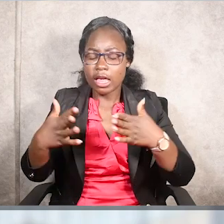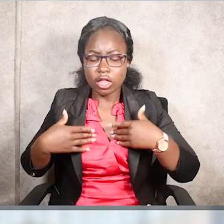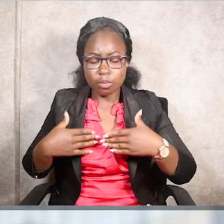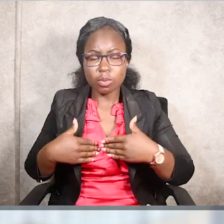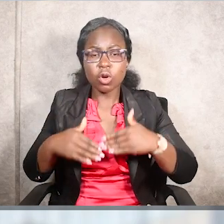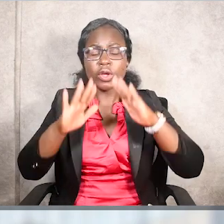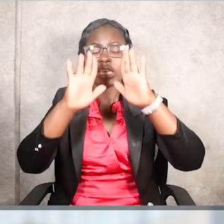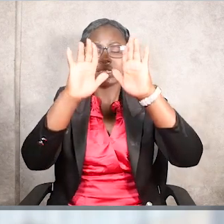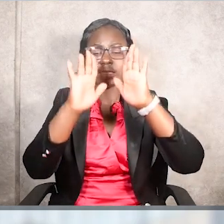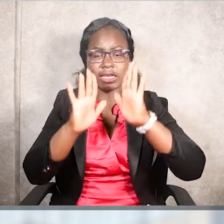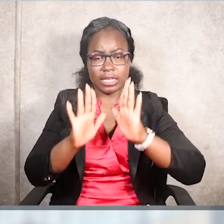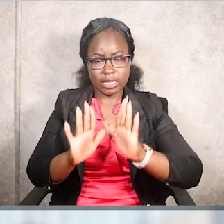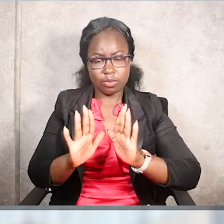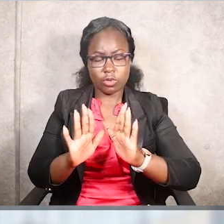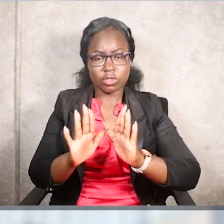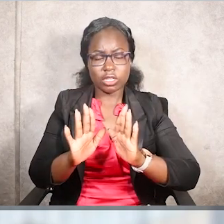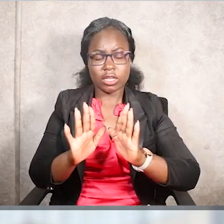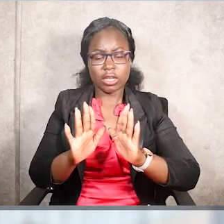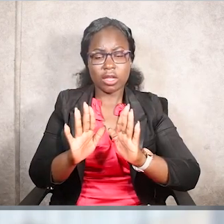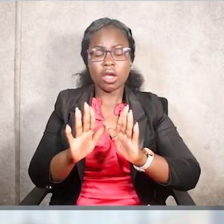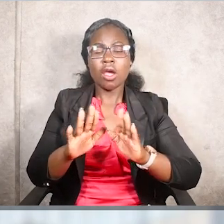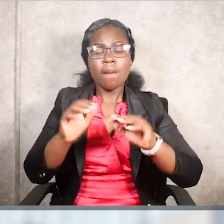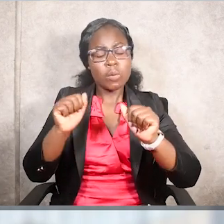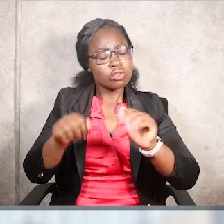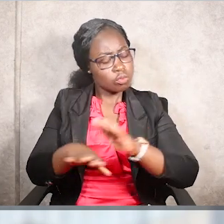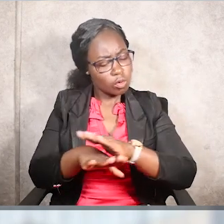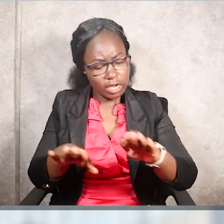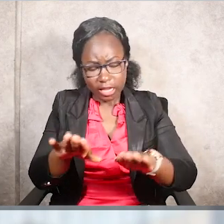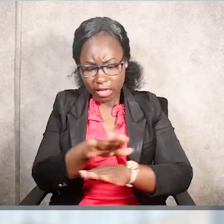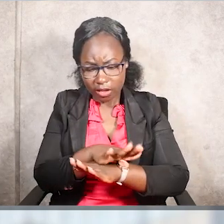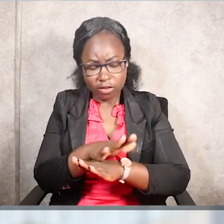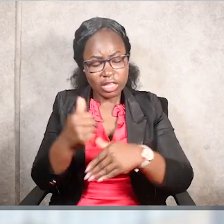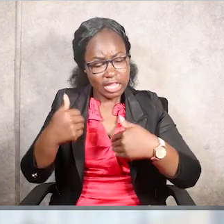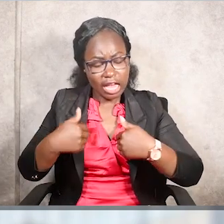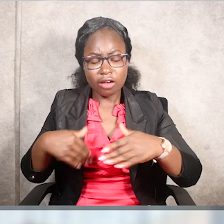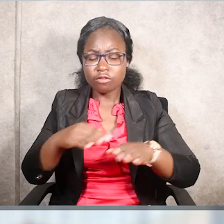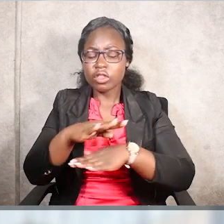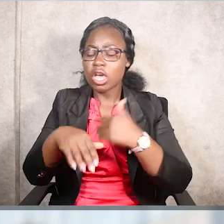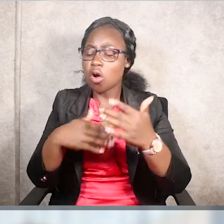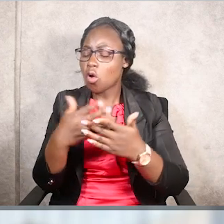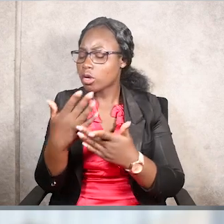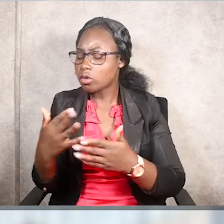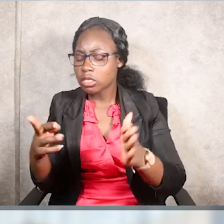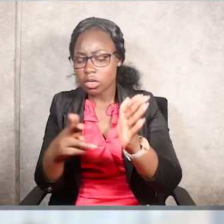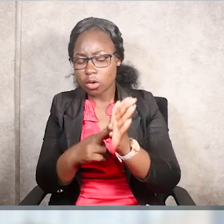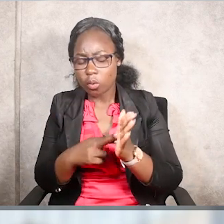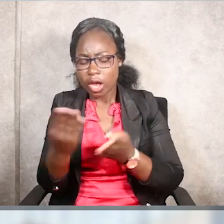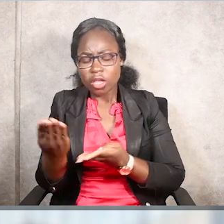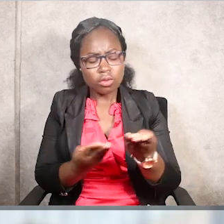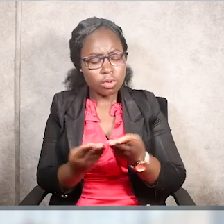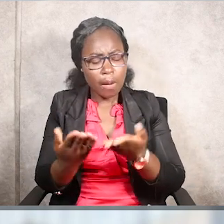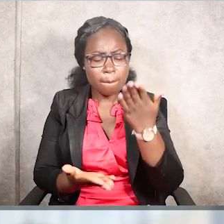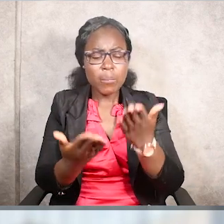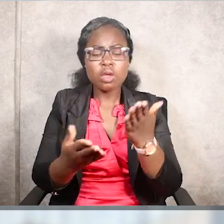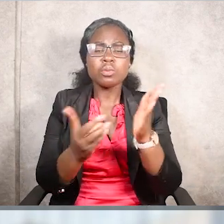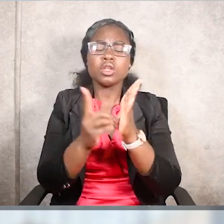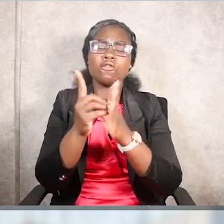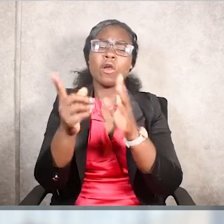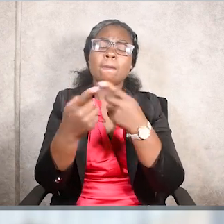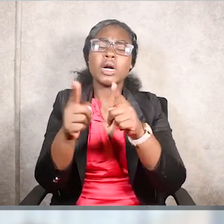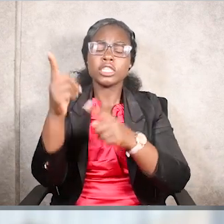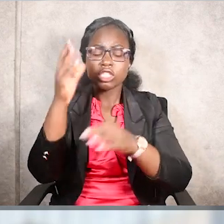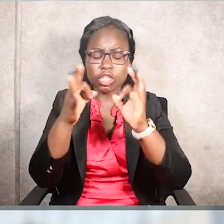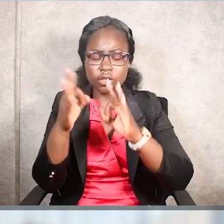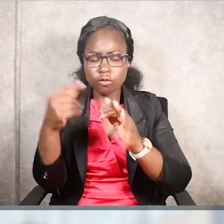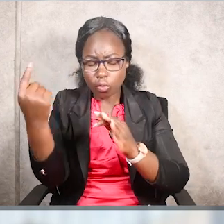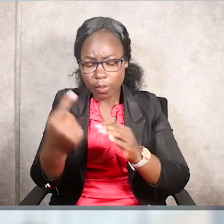is critical. You can be everything. You can have all the resources required. Your business might be growing, but if you do not cultivate